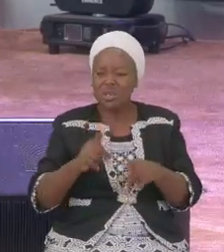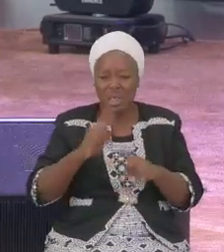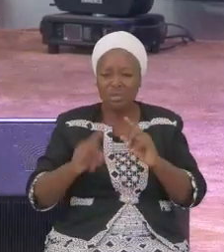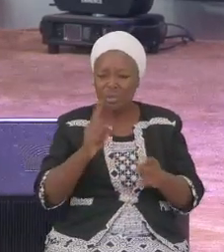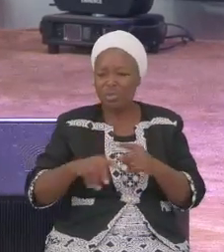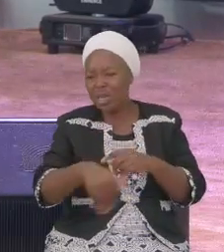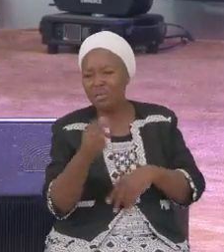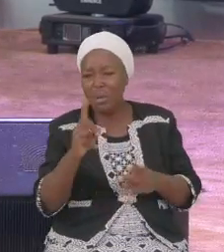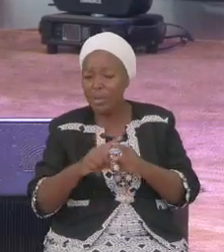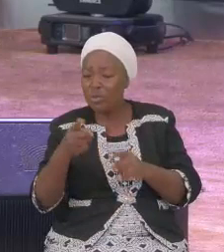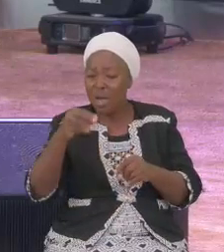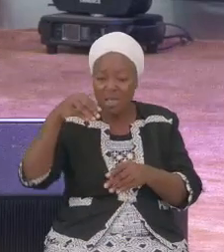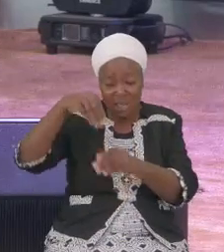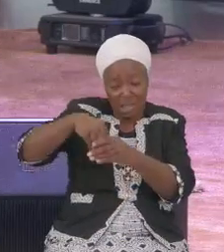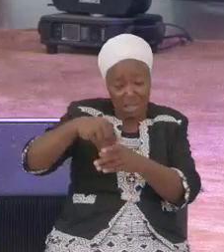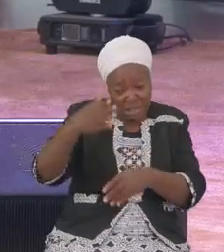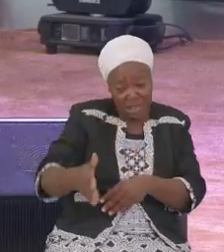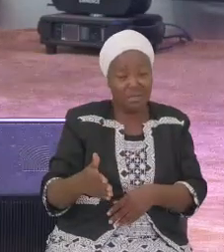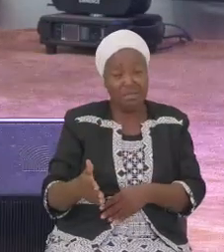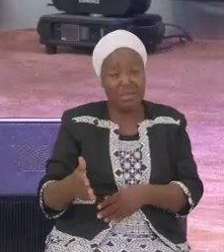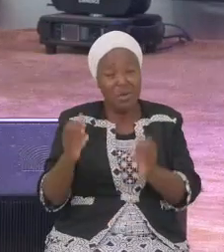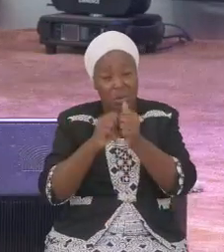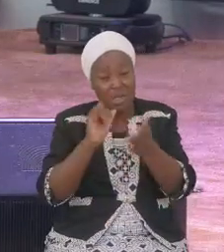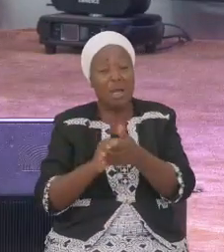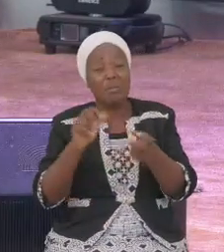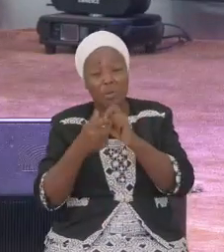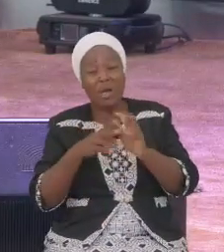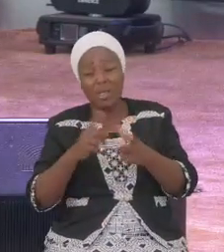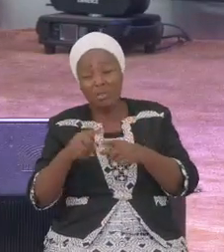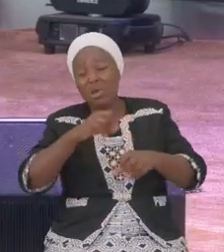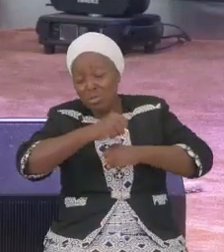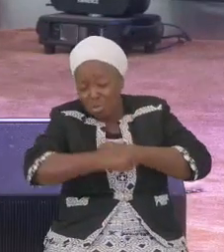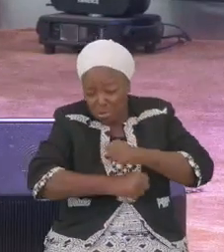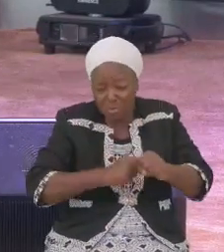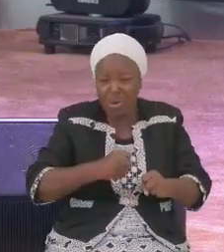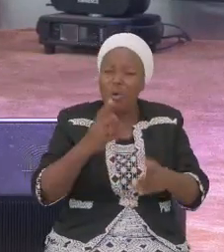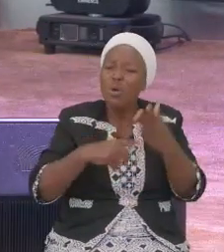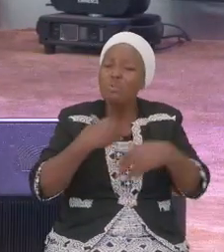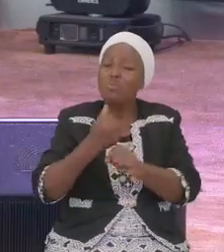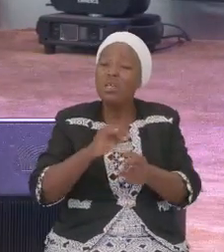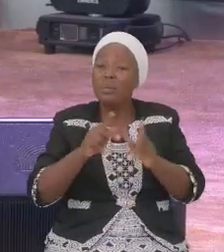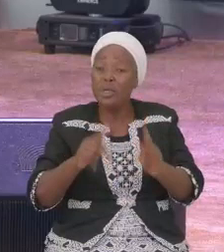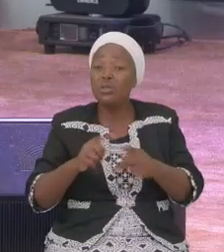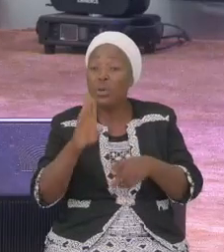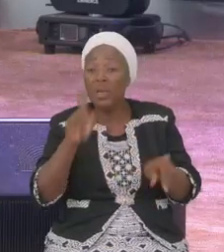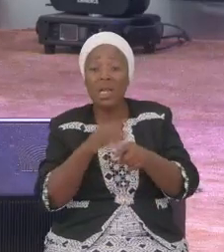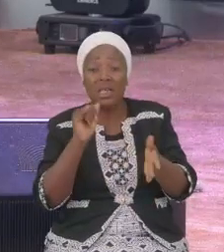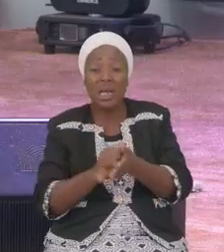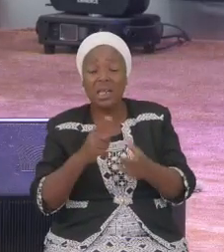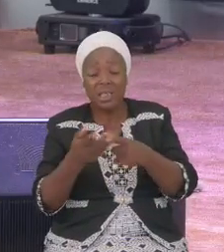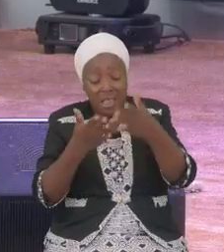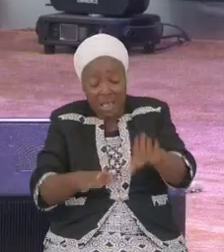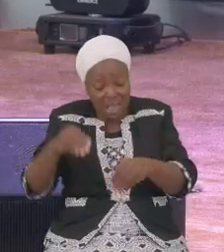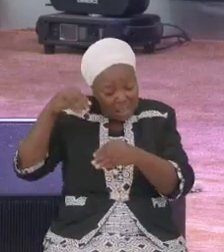you're inside there, bottled up, and you're suffering. What makes a person to be like that and is dying